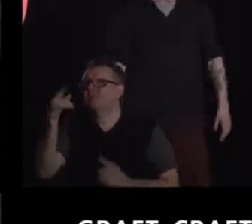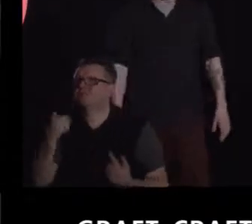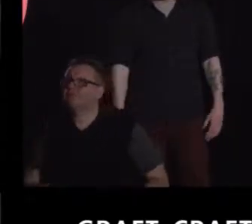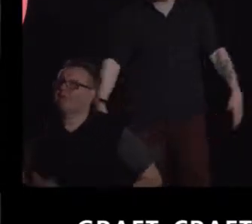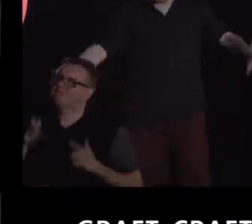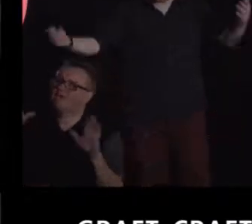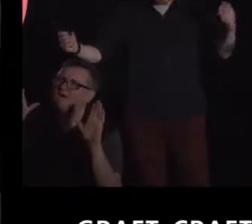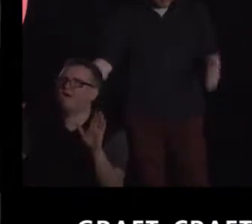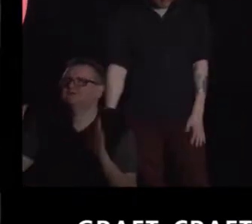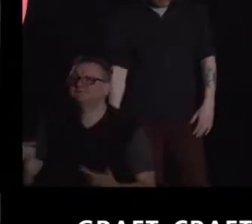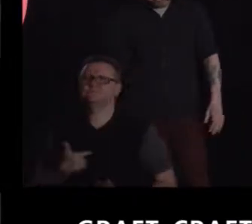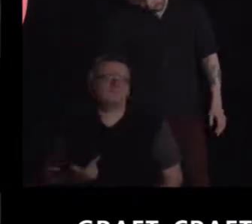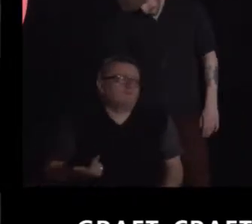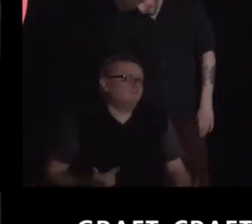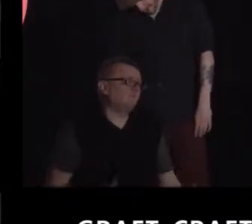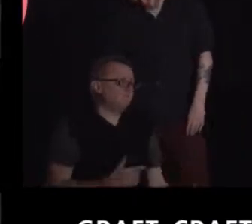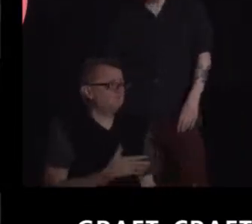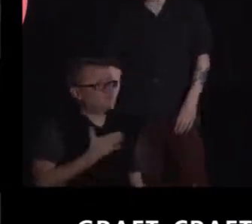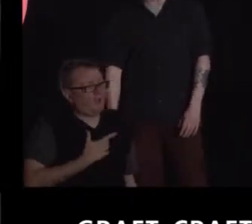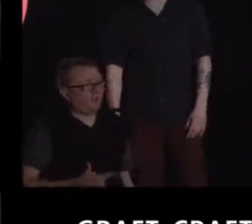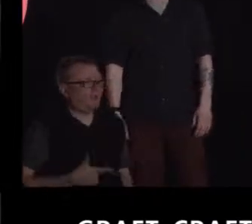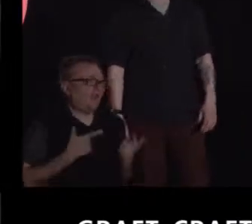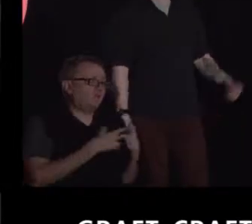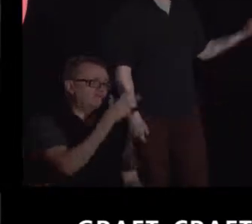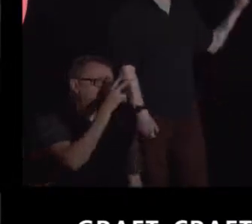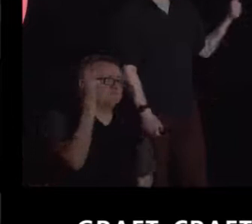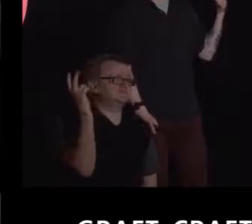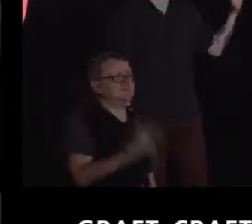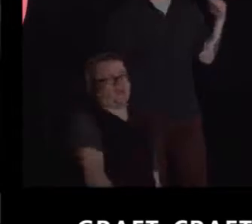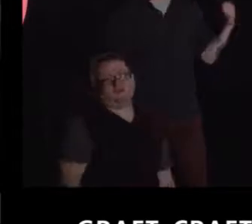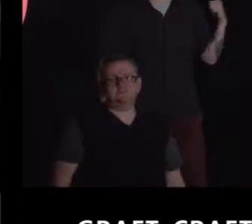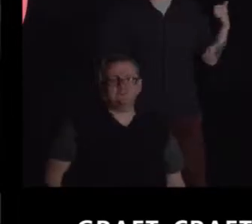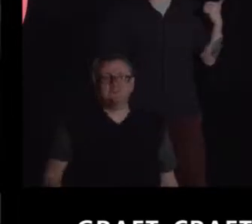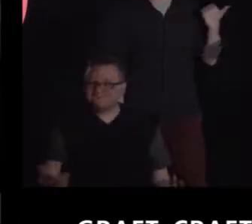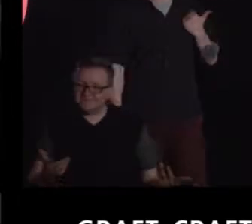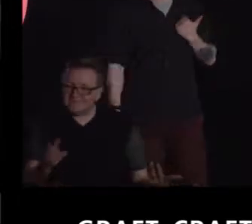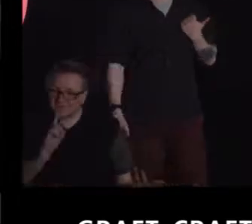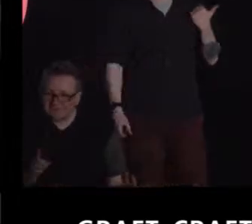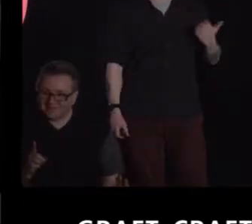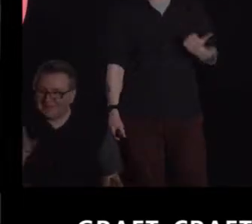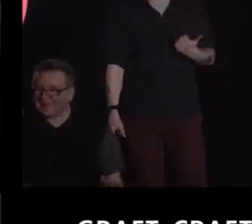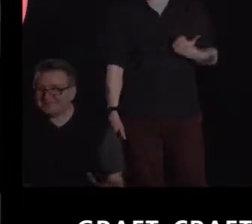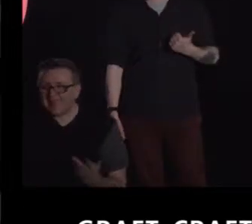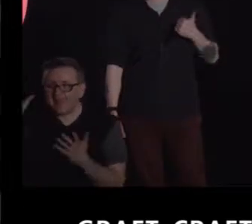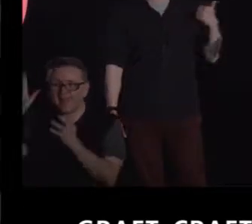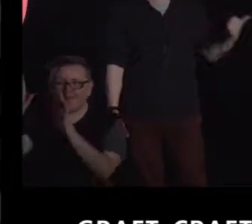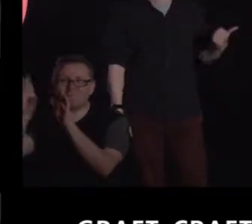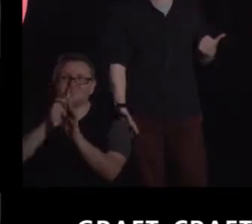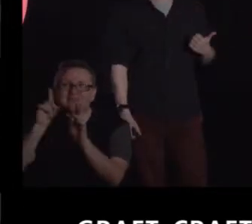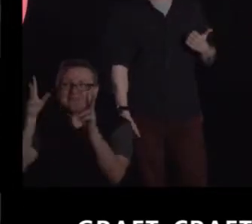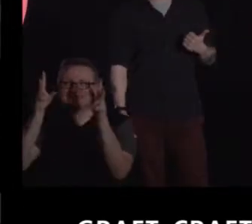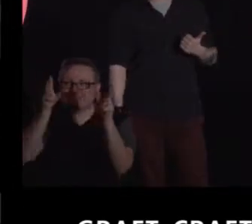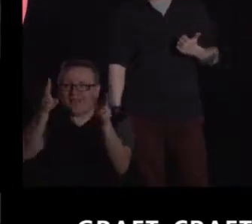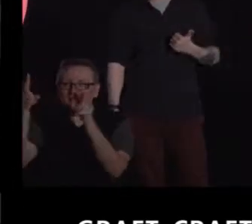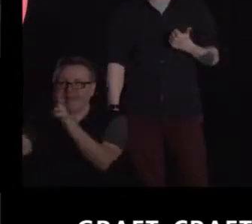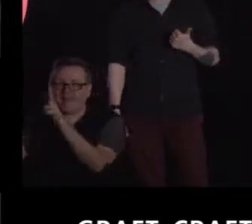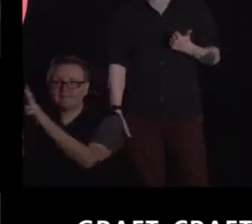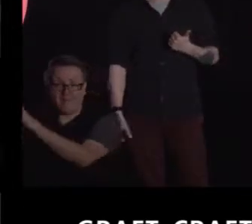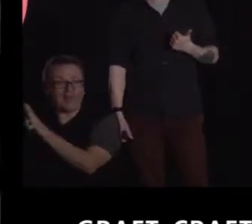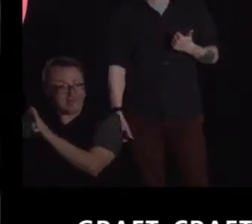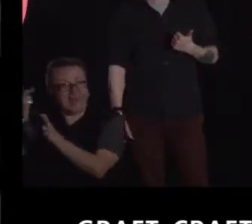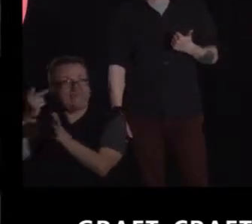they are, look what they're doing. And you just go, You know, but it's like, that's their highlights reel, man. That's edited, that's curated.